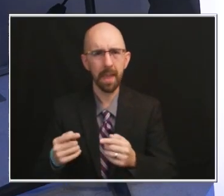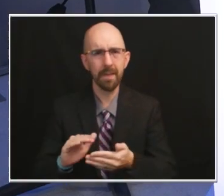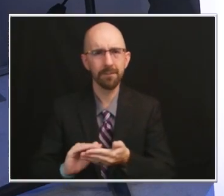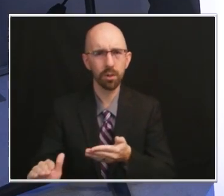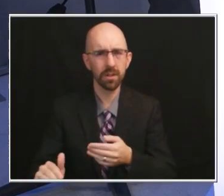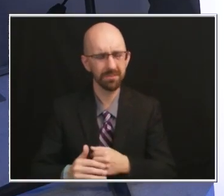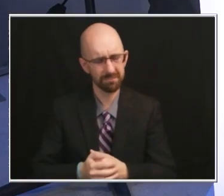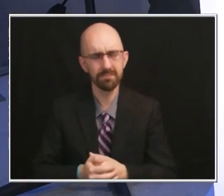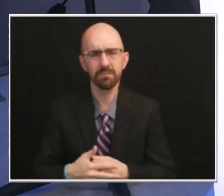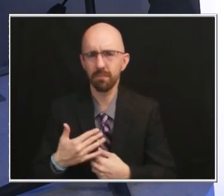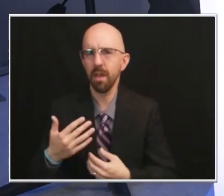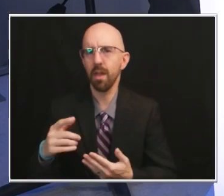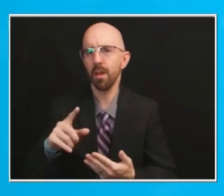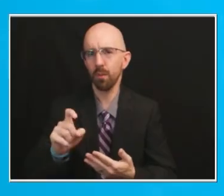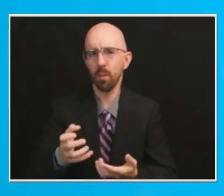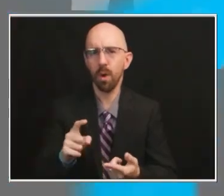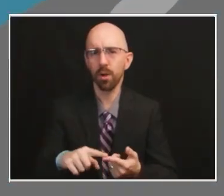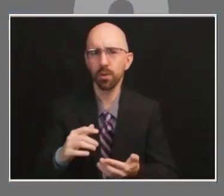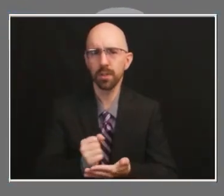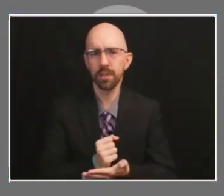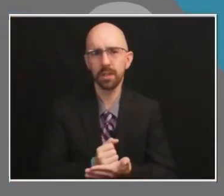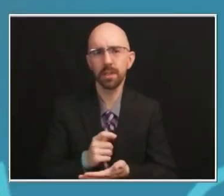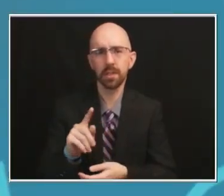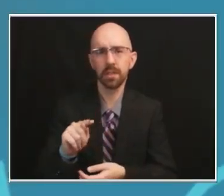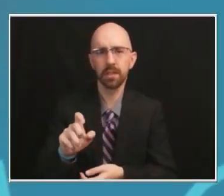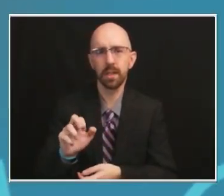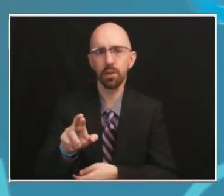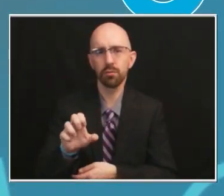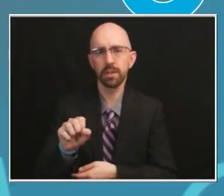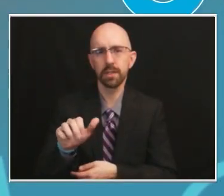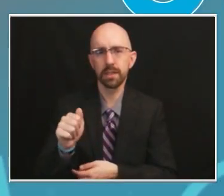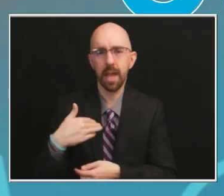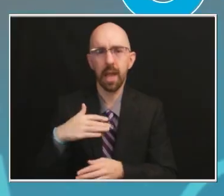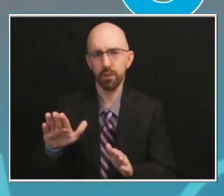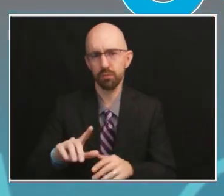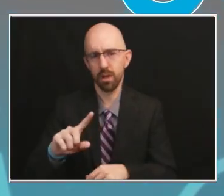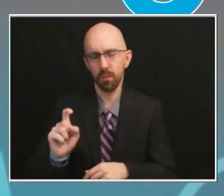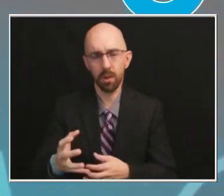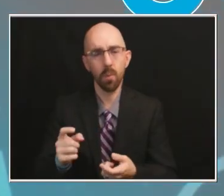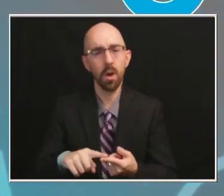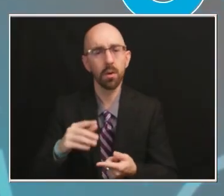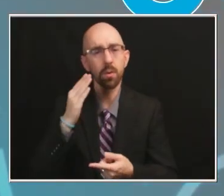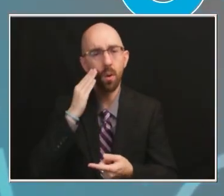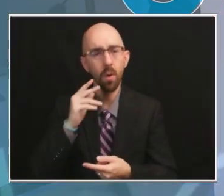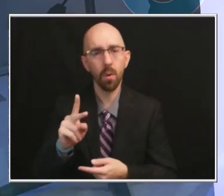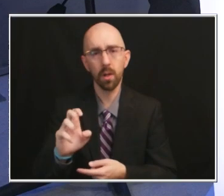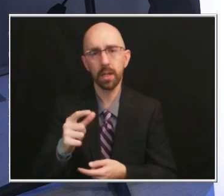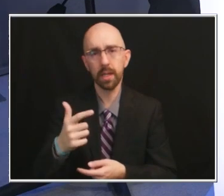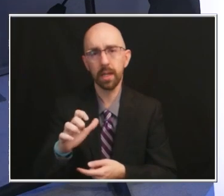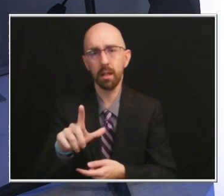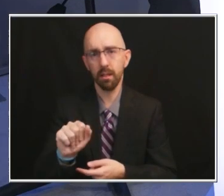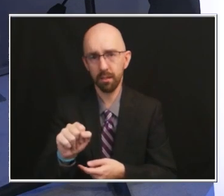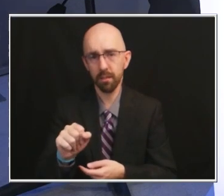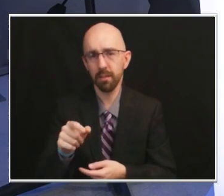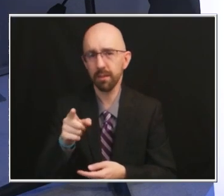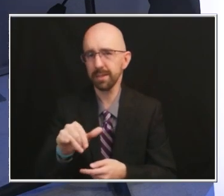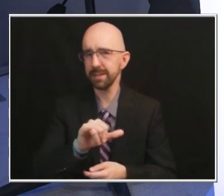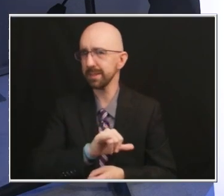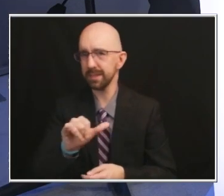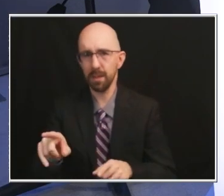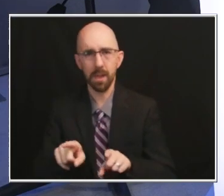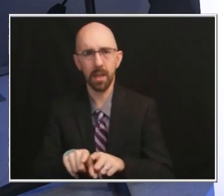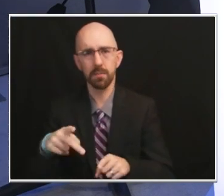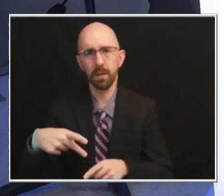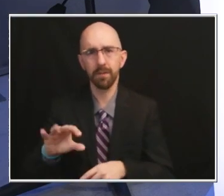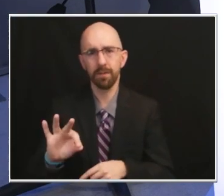want to get to, and Teresa has a great question. She wants to know, are Kegels the same thing as pelvic